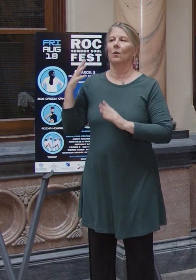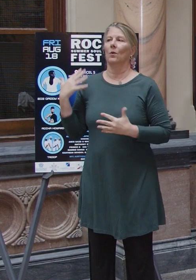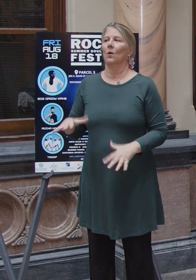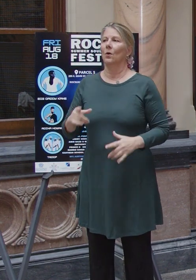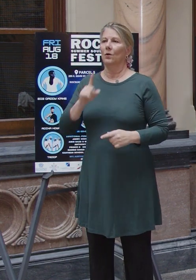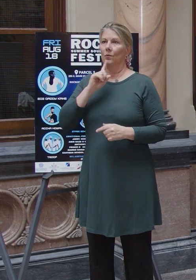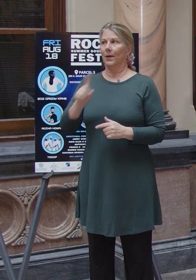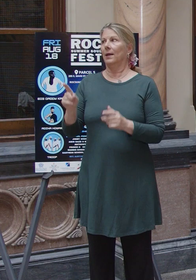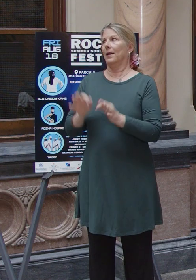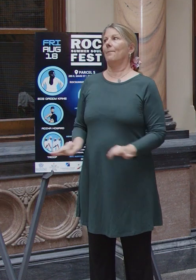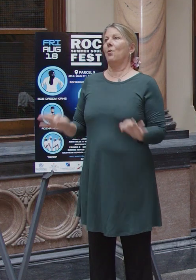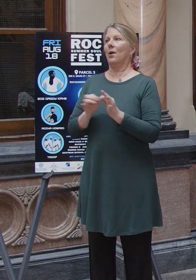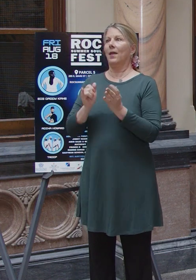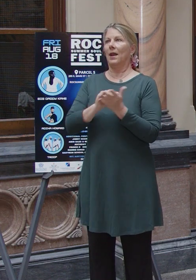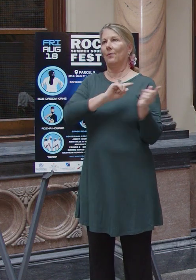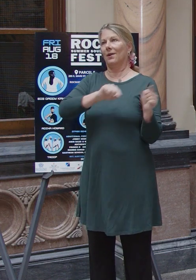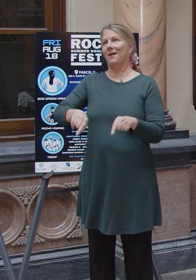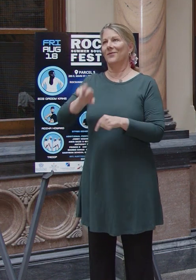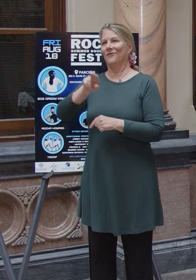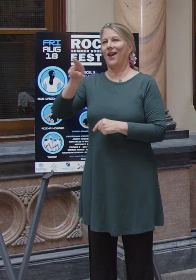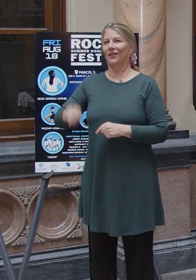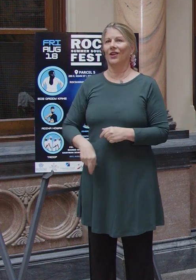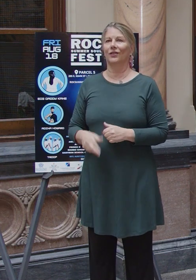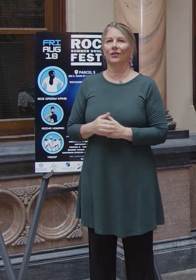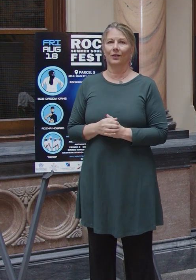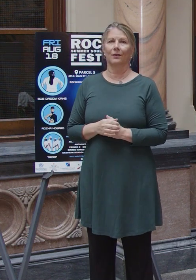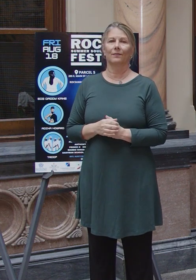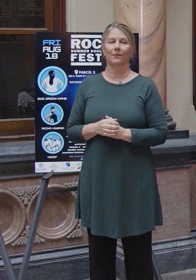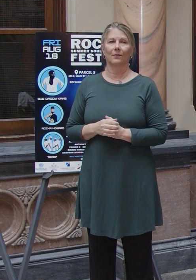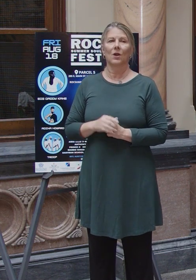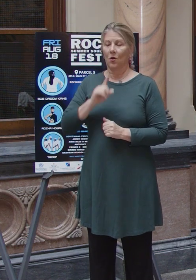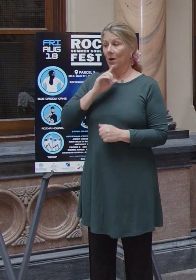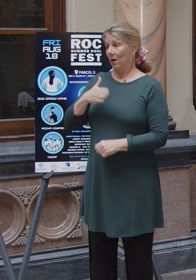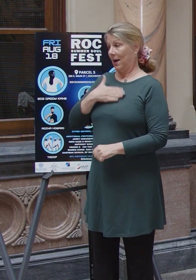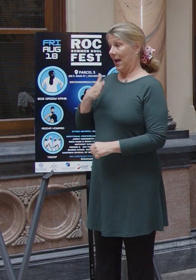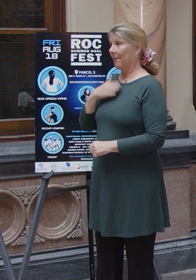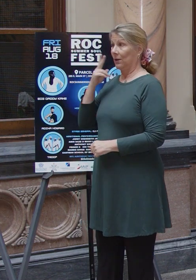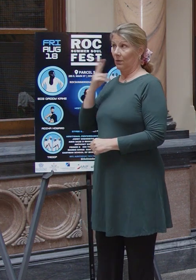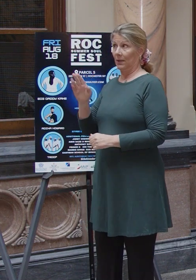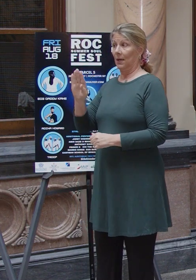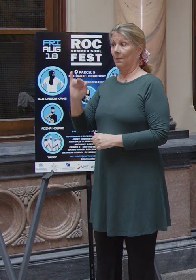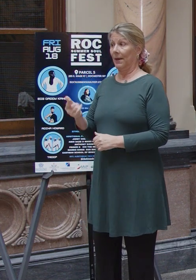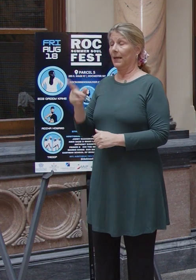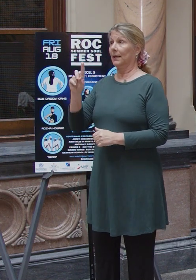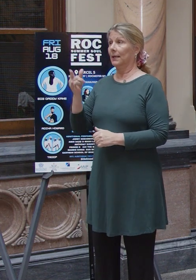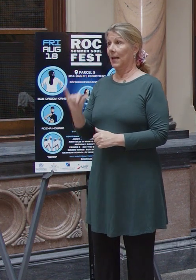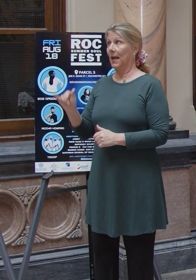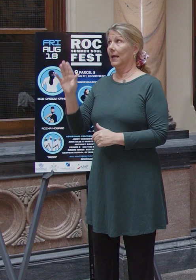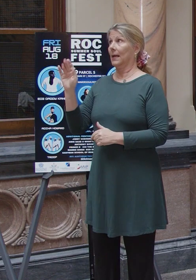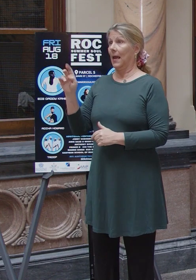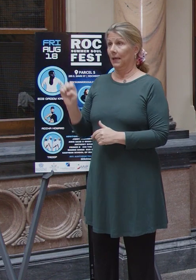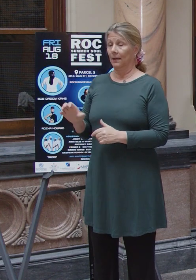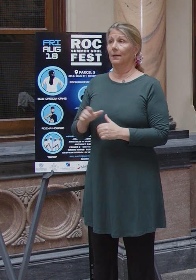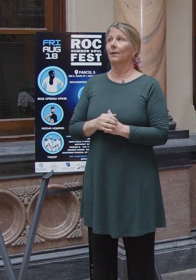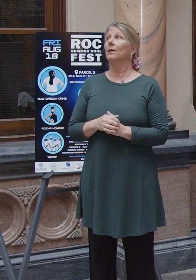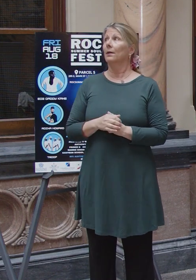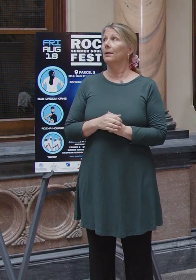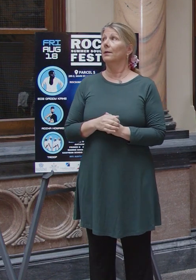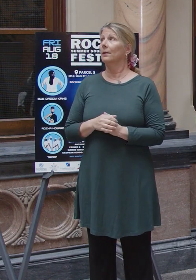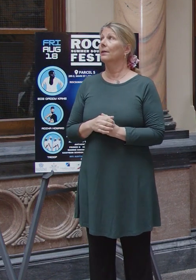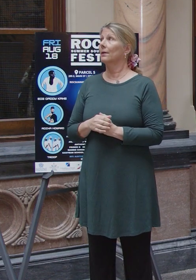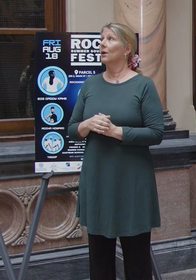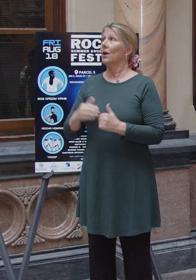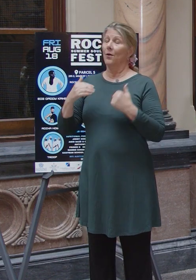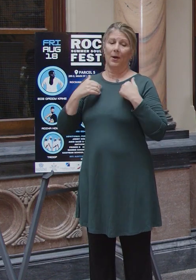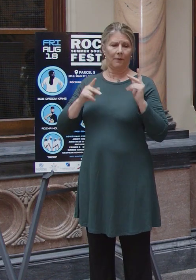he will be here in Rochester. So we are absolutely so happy to see Big Daddy Kane. And then, you know, hip hop, it runs the trajectory. You know, you